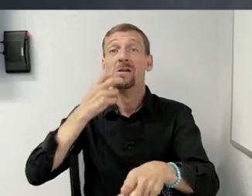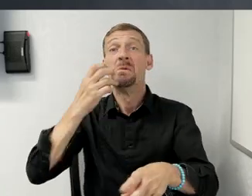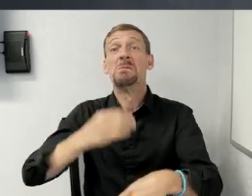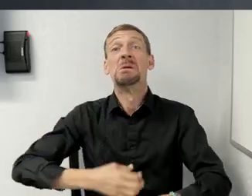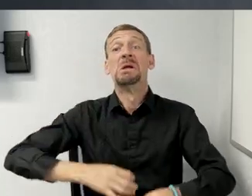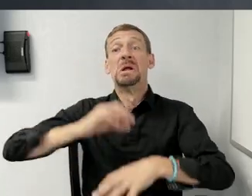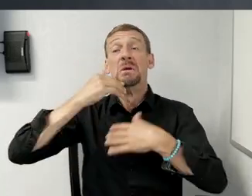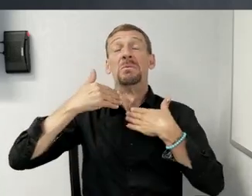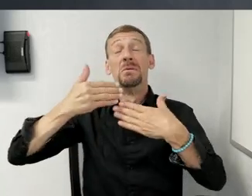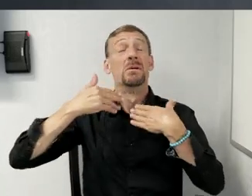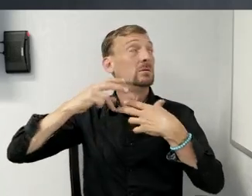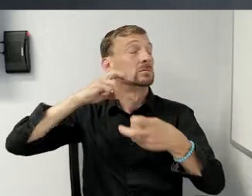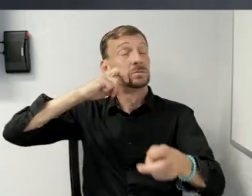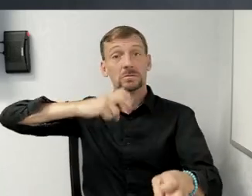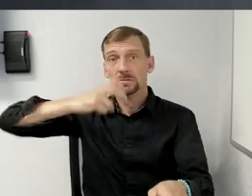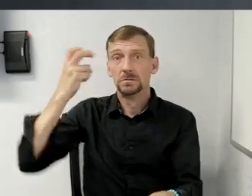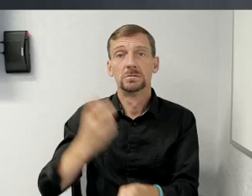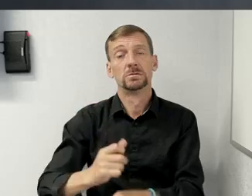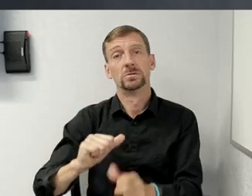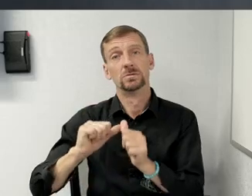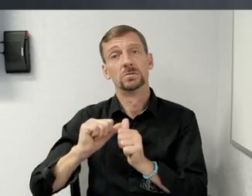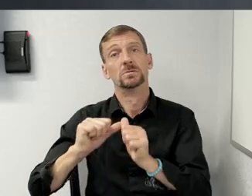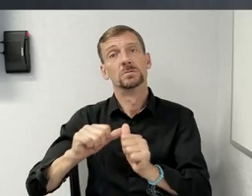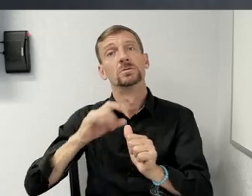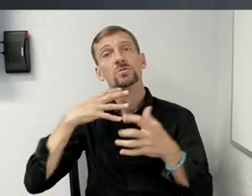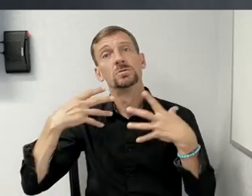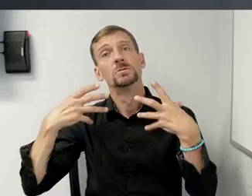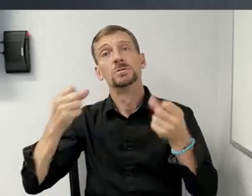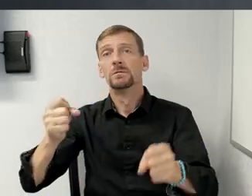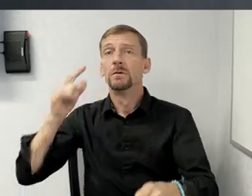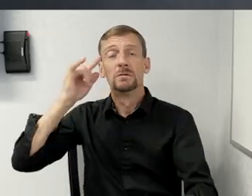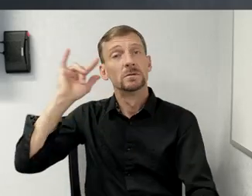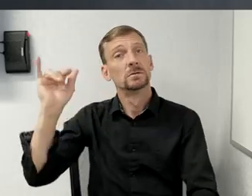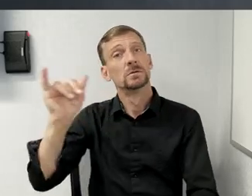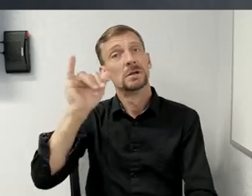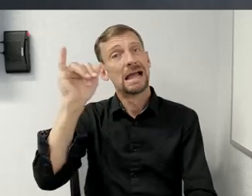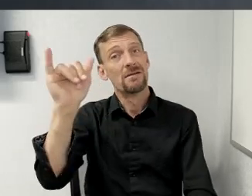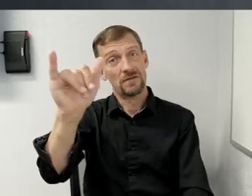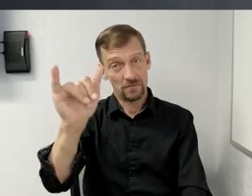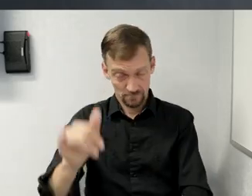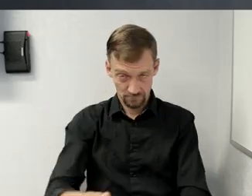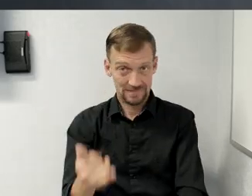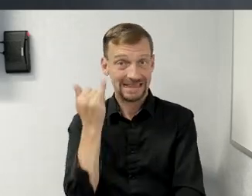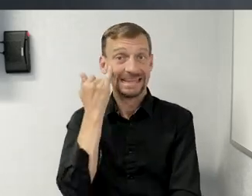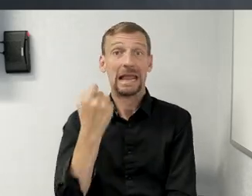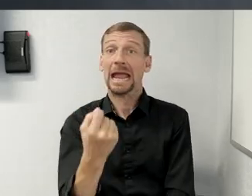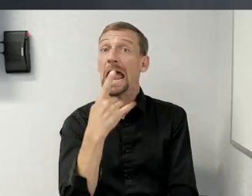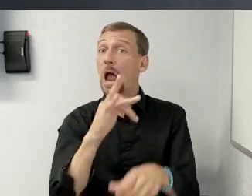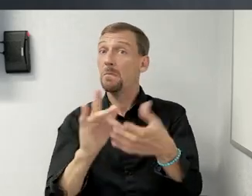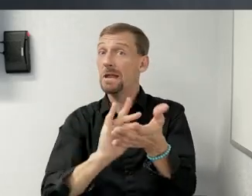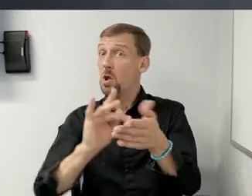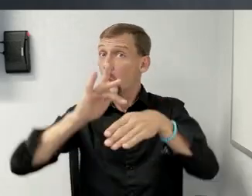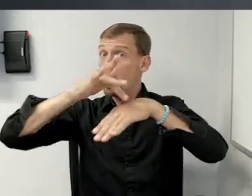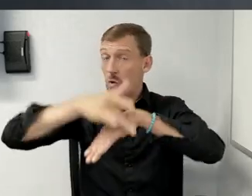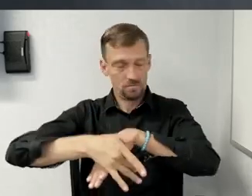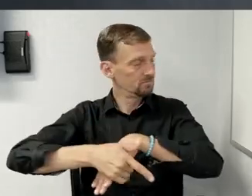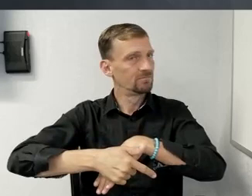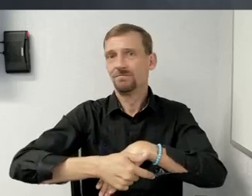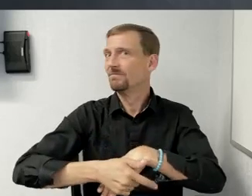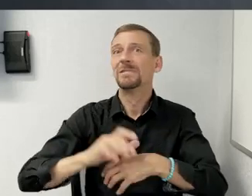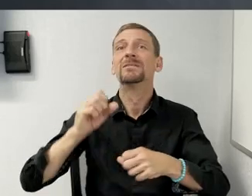is to fully recover. So remdesivir is showing a great deal of promise. We